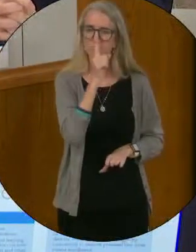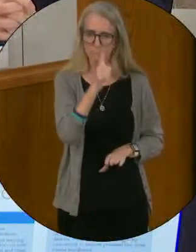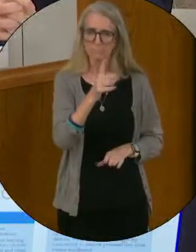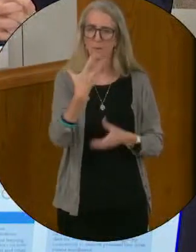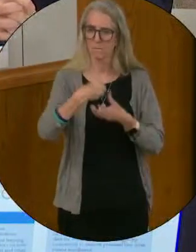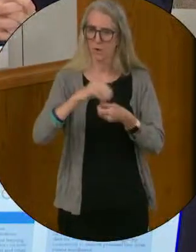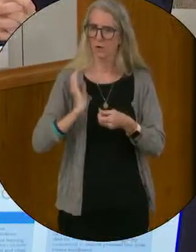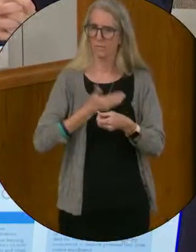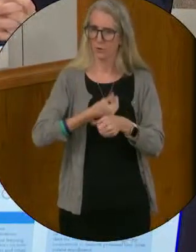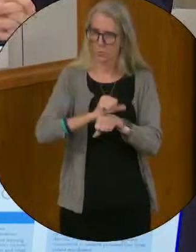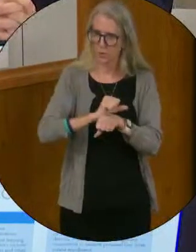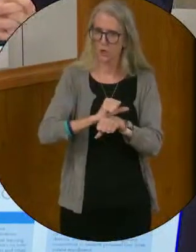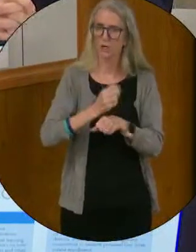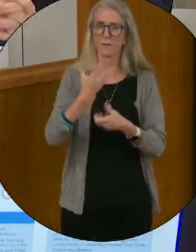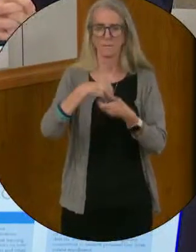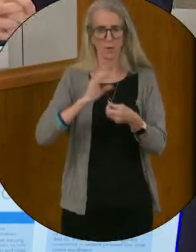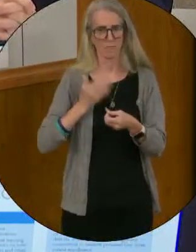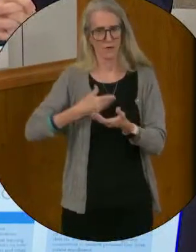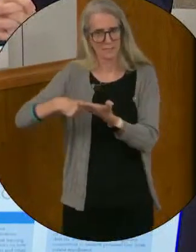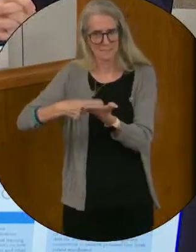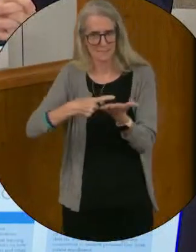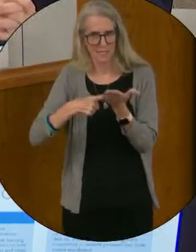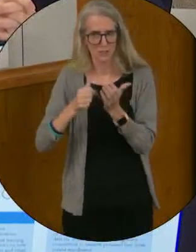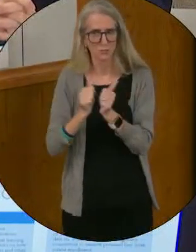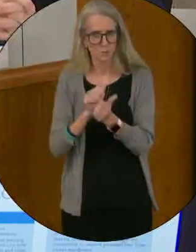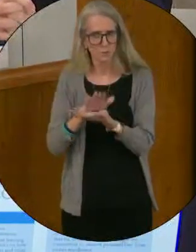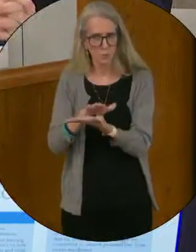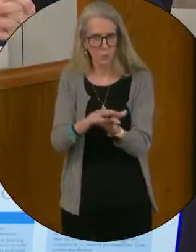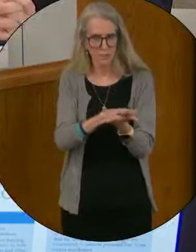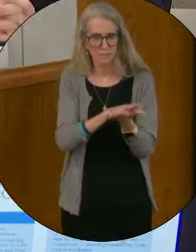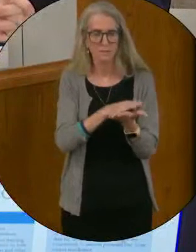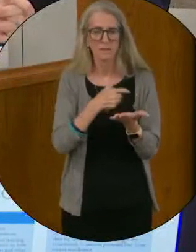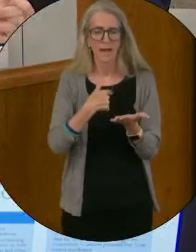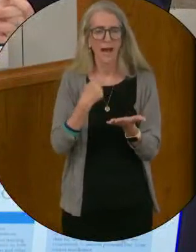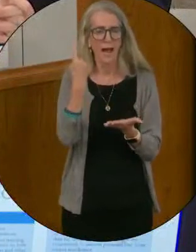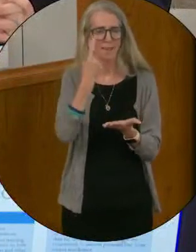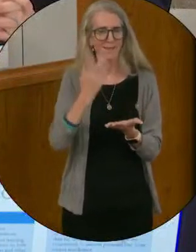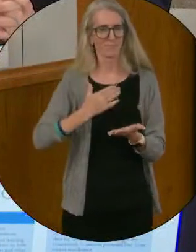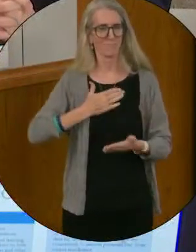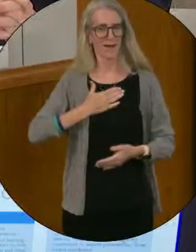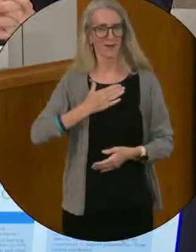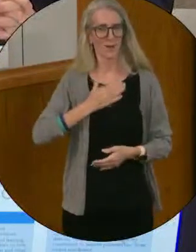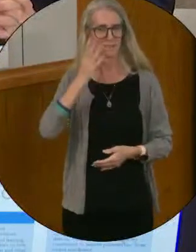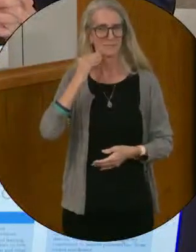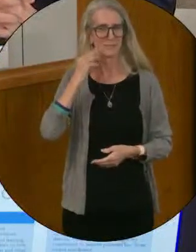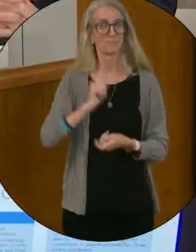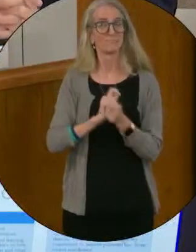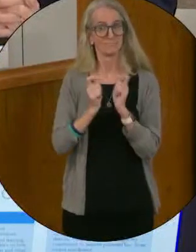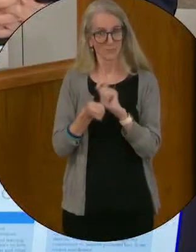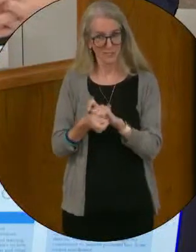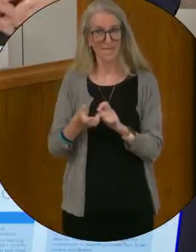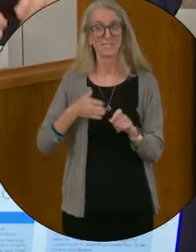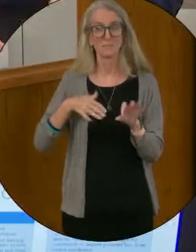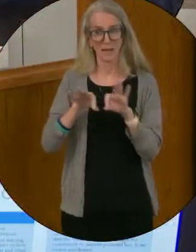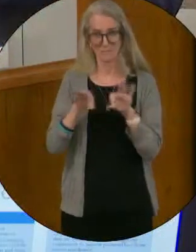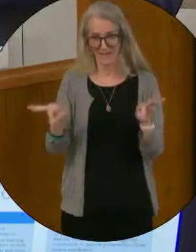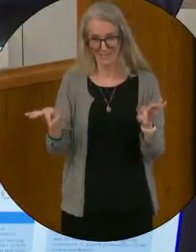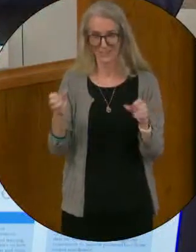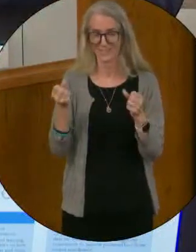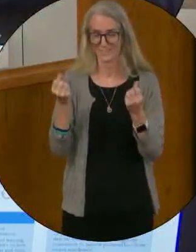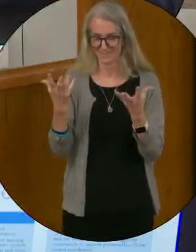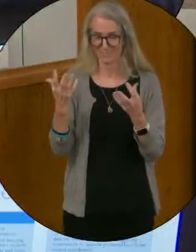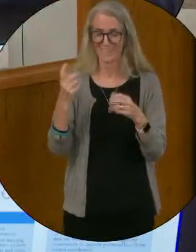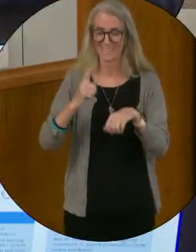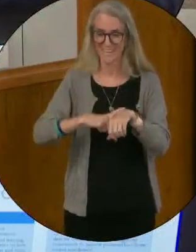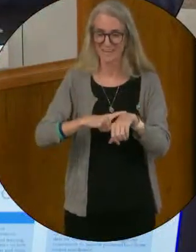our work and our discussions with our schools. I can think of my own experience in changing my major multiple times. I